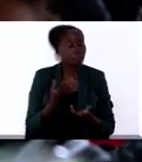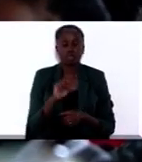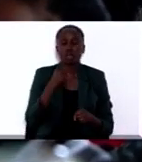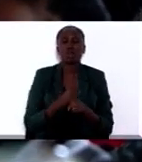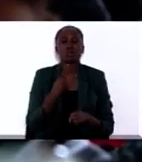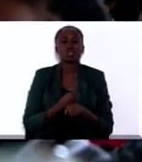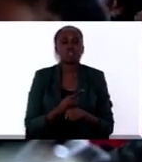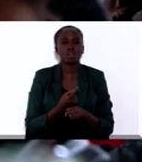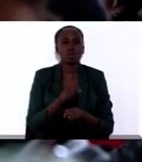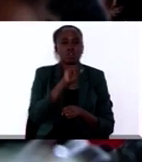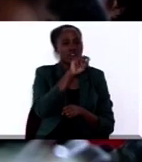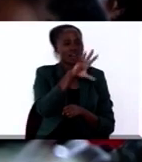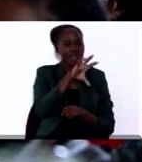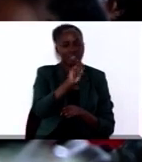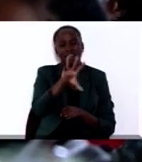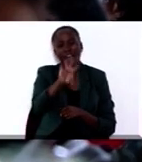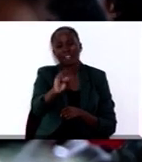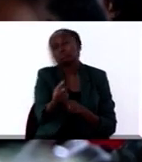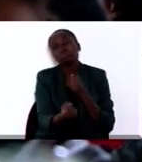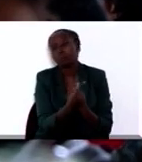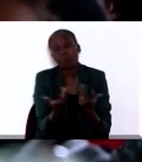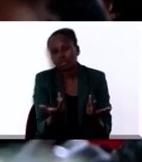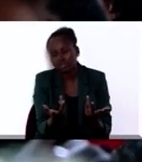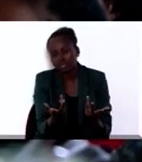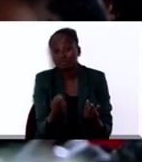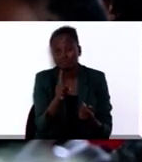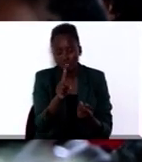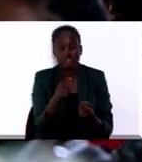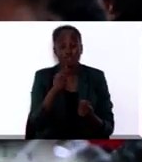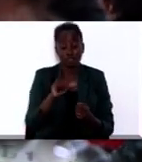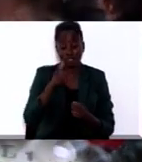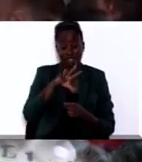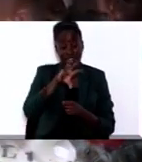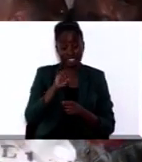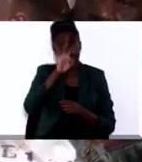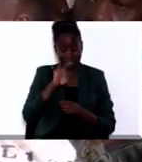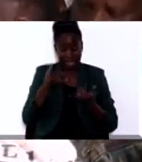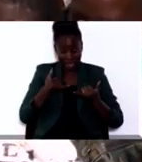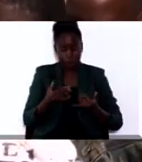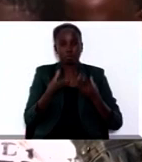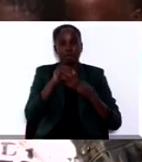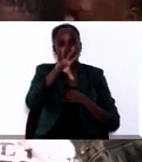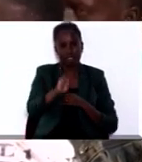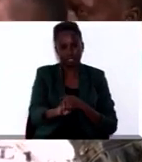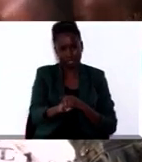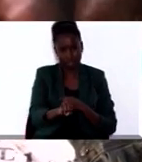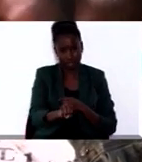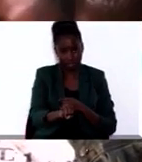with 90-90-90? With the first 90%, we are at 90.